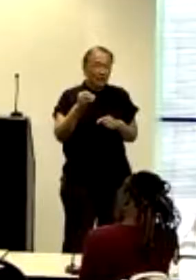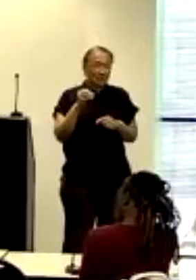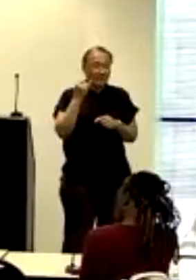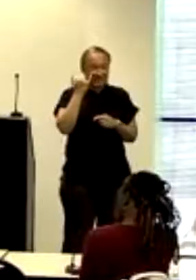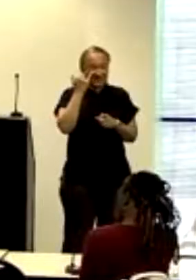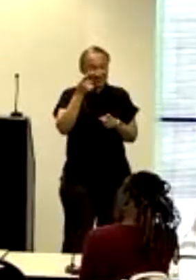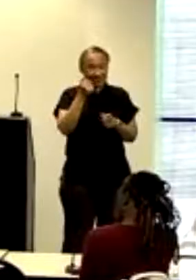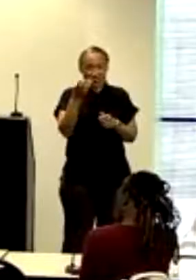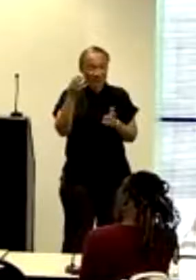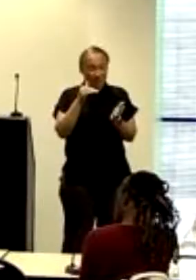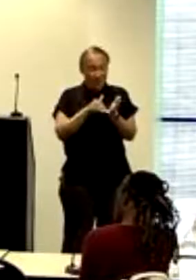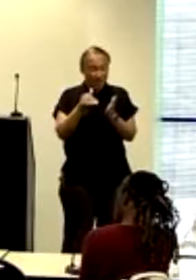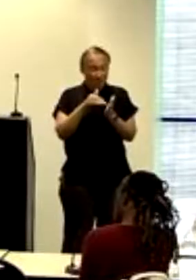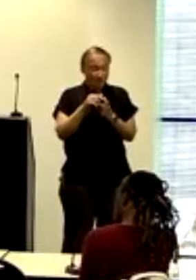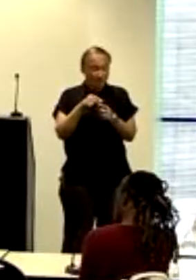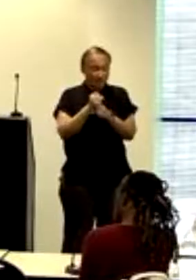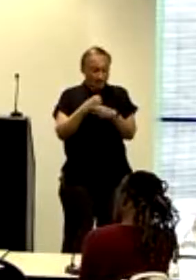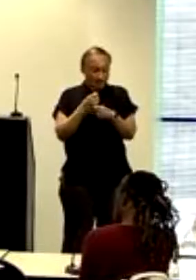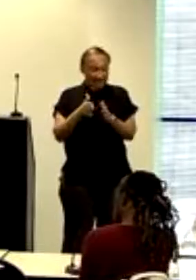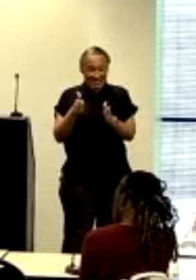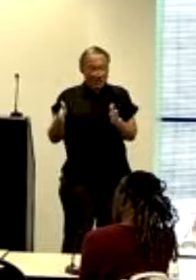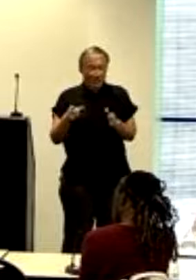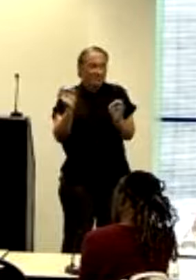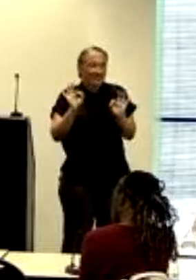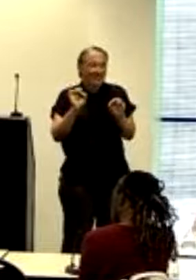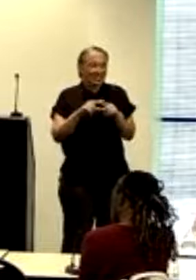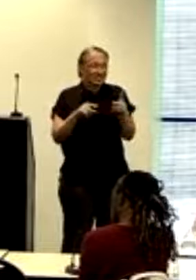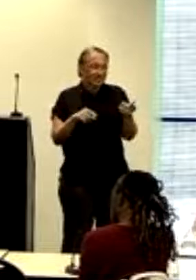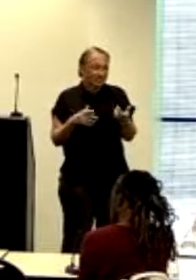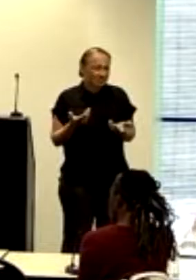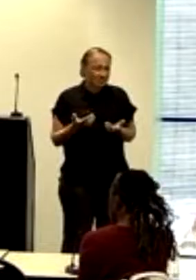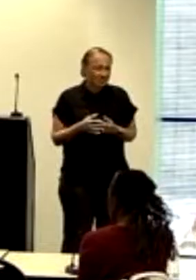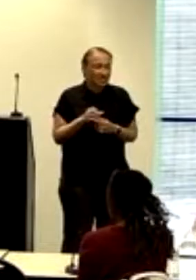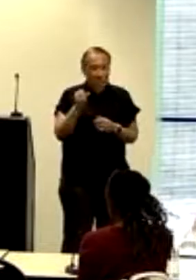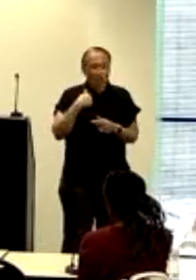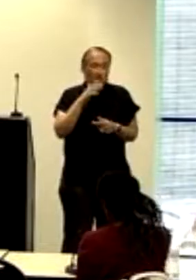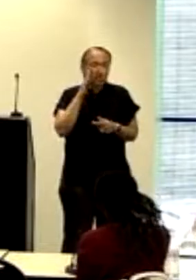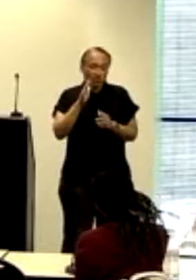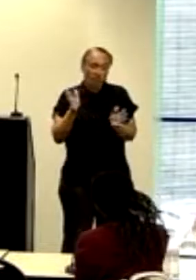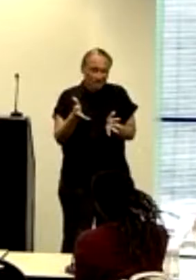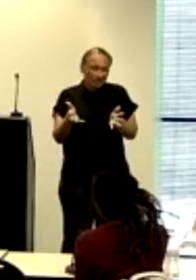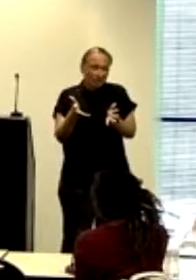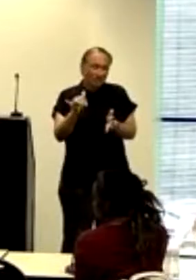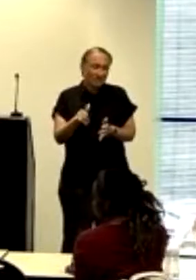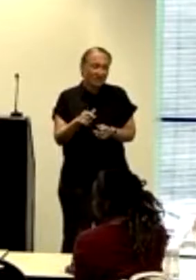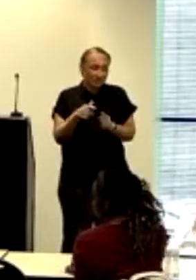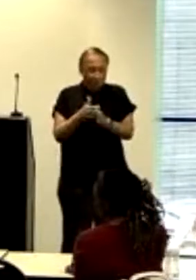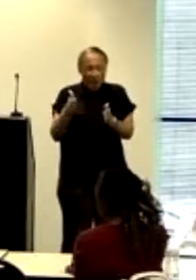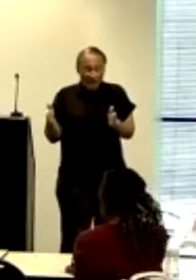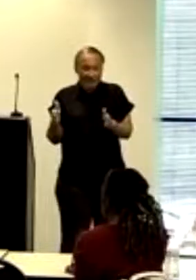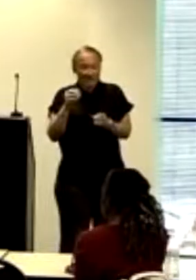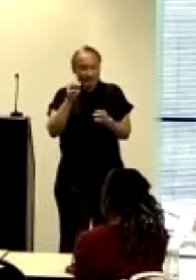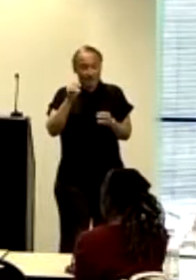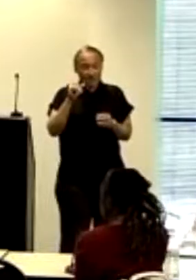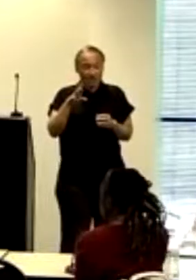few $1,000s to create a sidewalk is nothing to them. So we're going to push that. And the